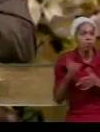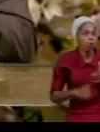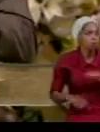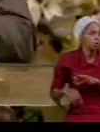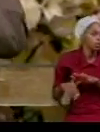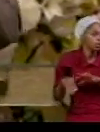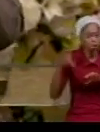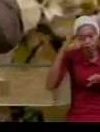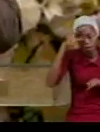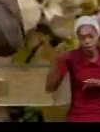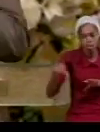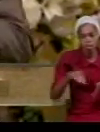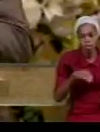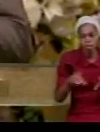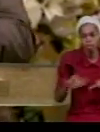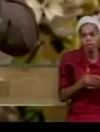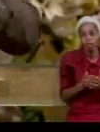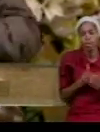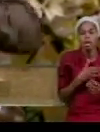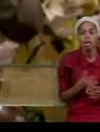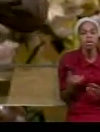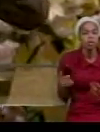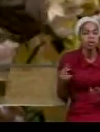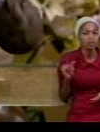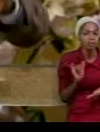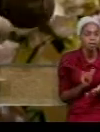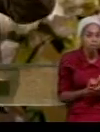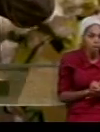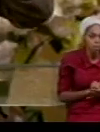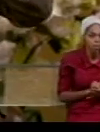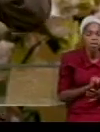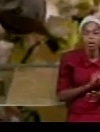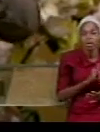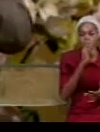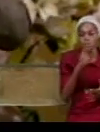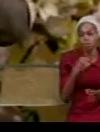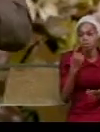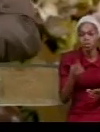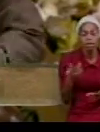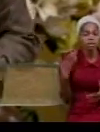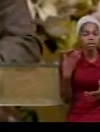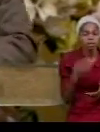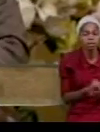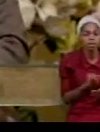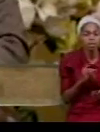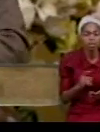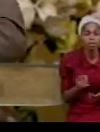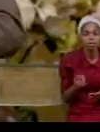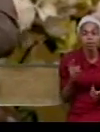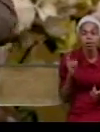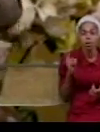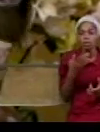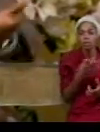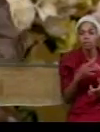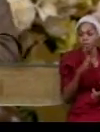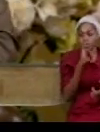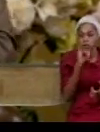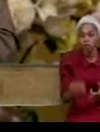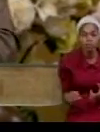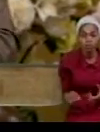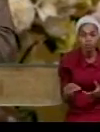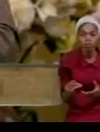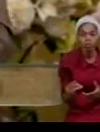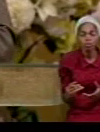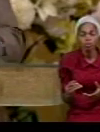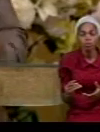then, there must be something that is close to our mind. It's not everything we can